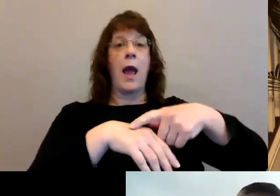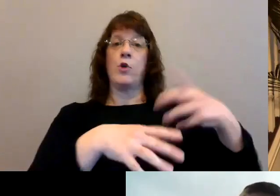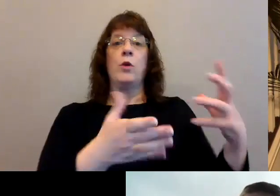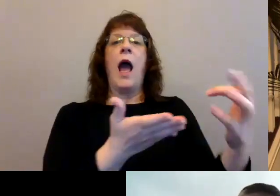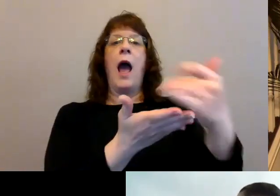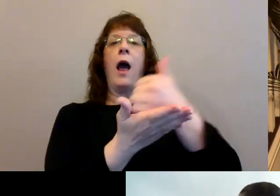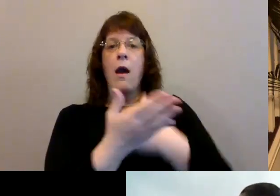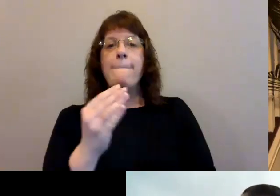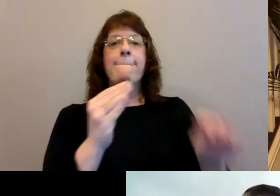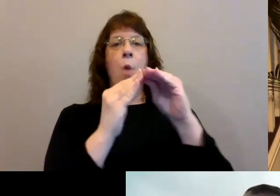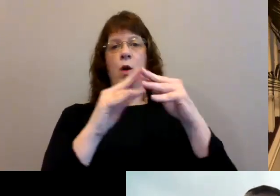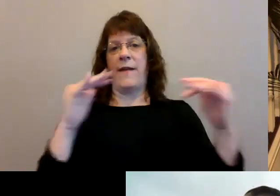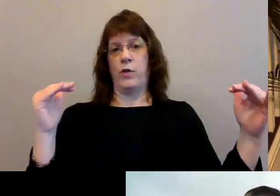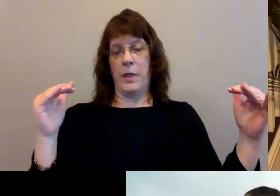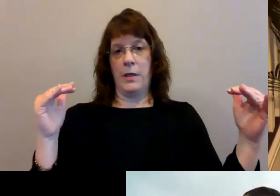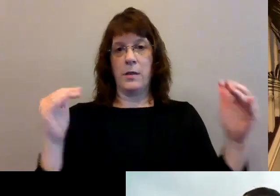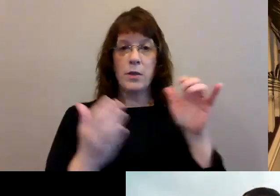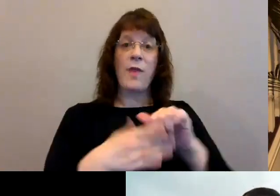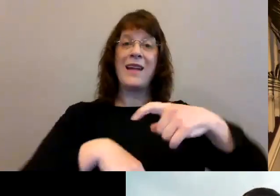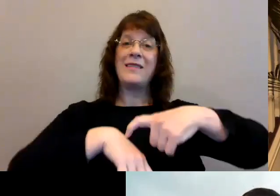So time basically is another